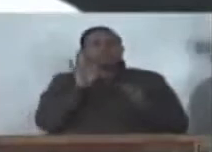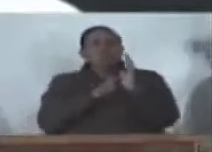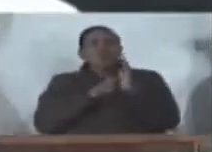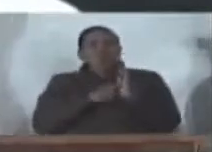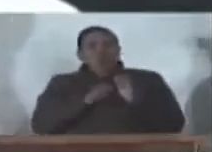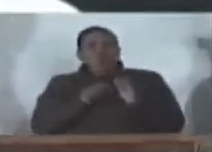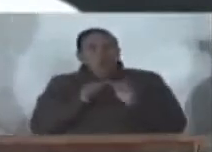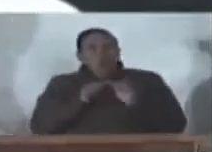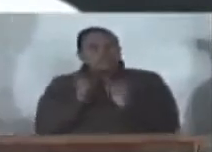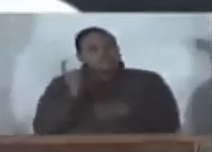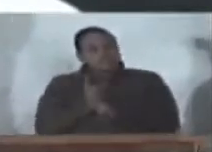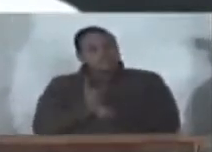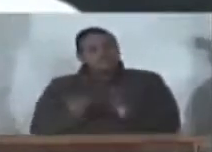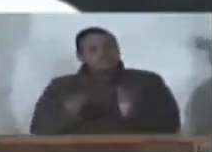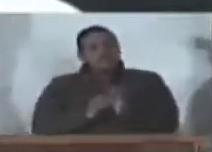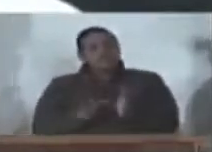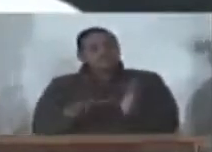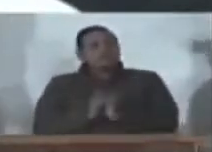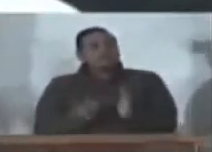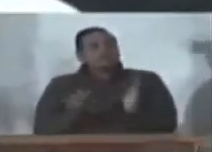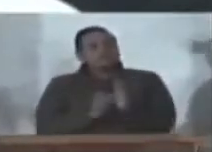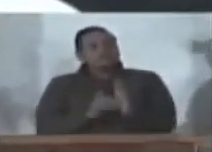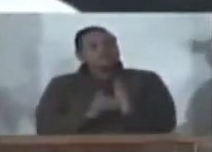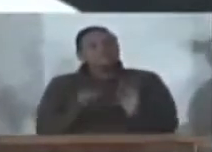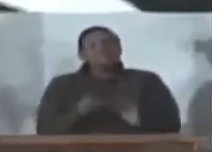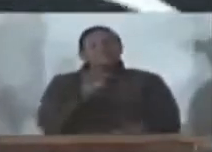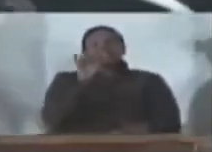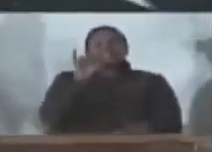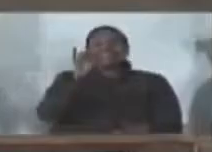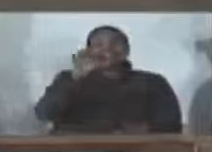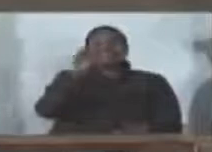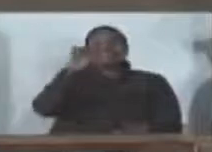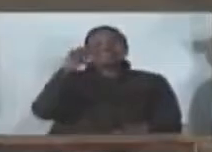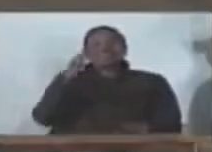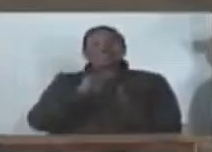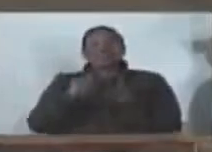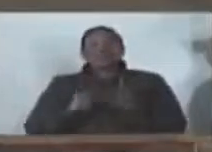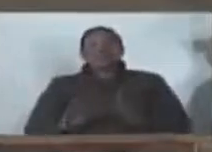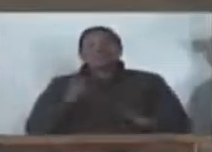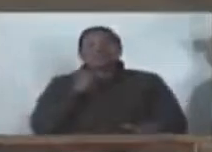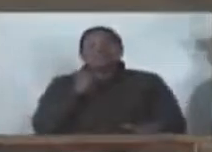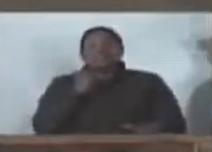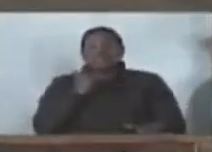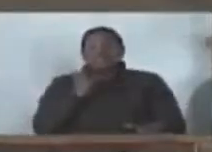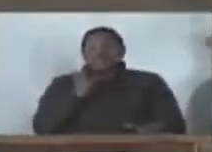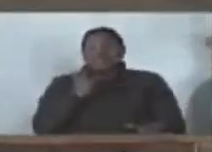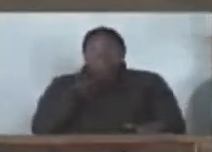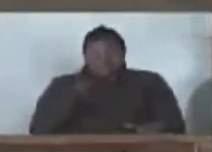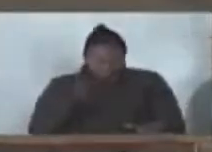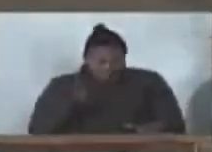constant repetition. As the writer Zadie Smith said, and I quote, "Progress is never